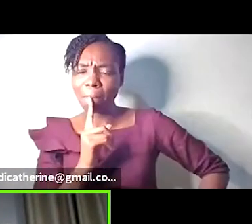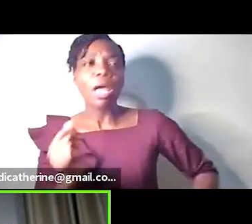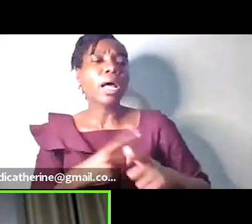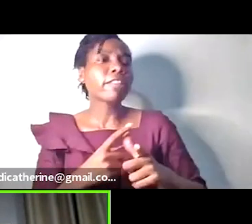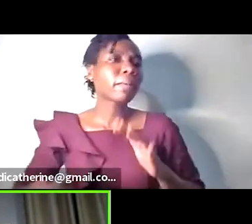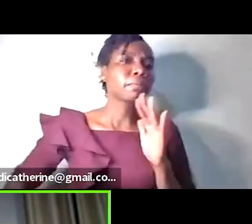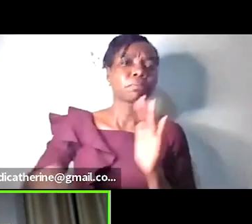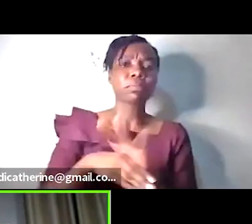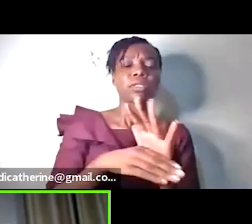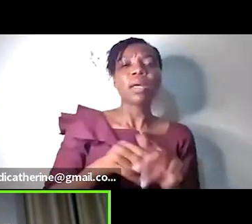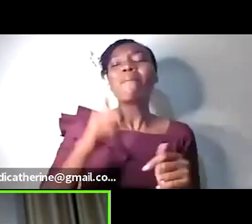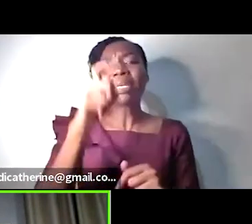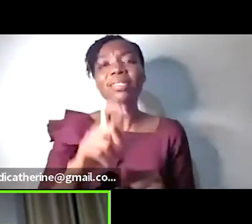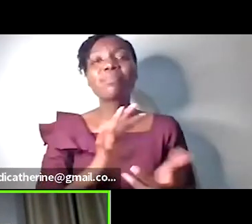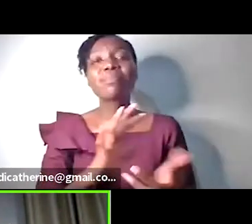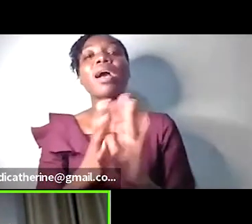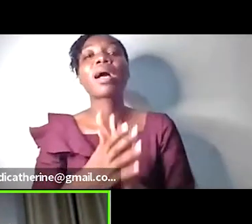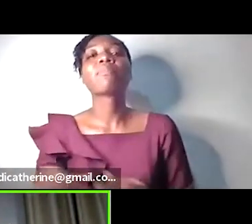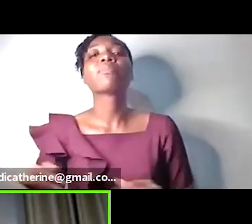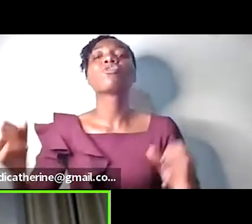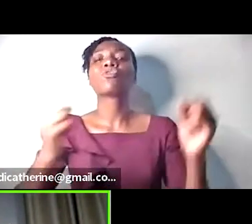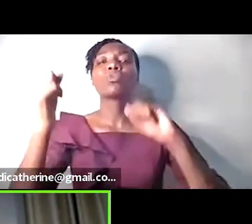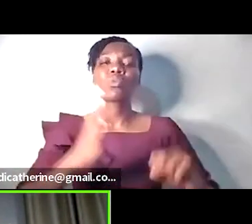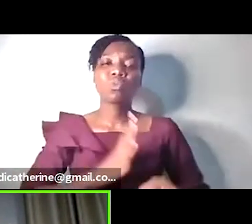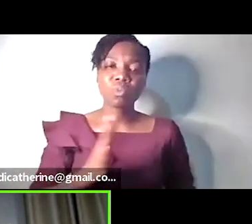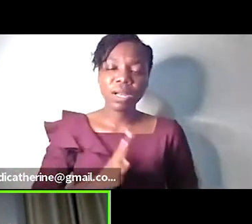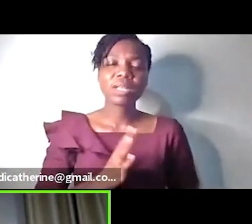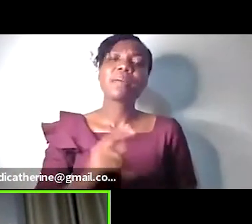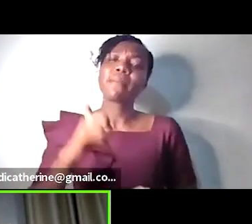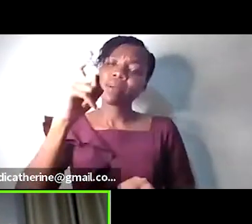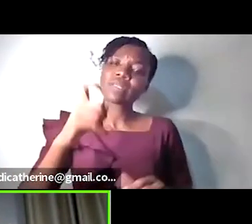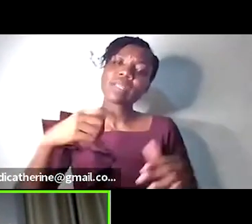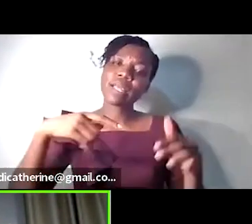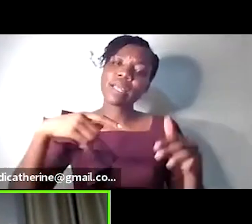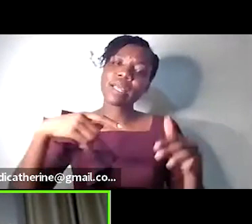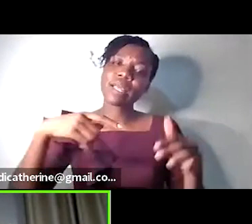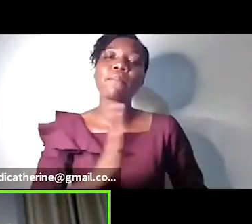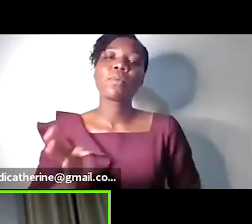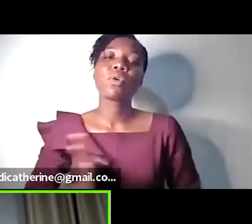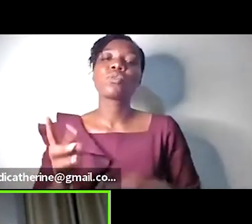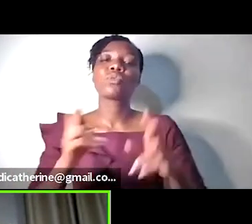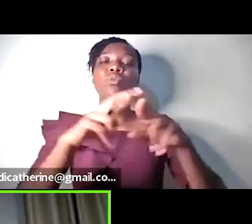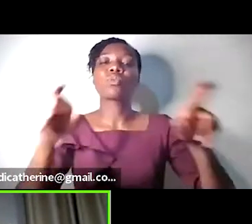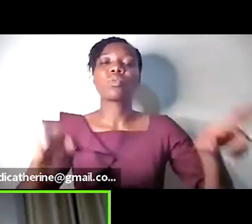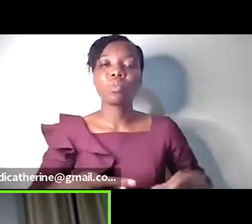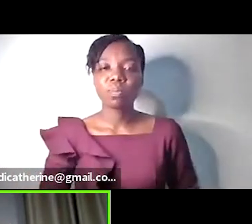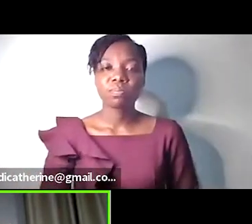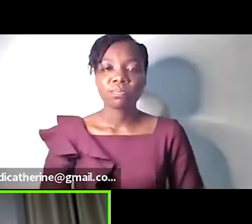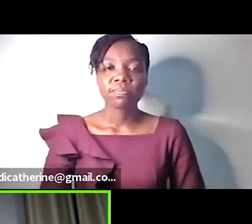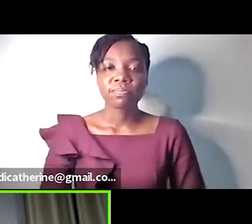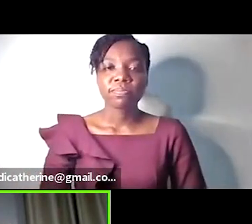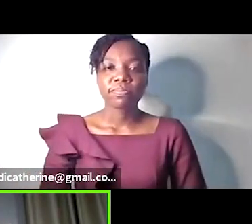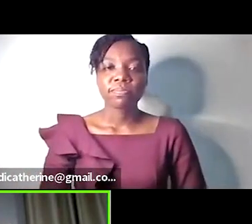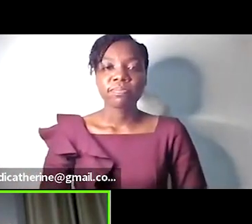woman out there that goes in the boardroom. When you have read the board pack, reading a board pack gives